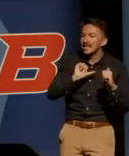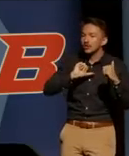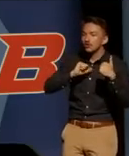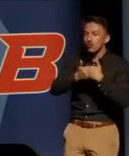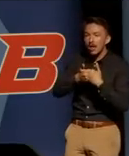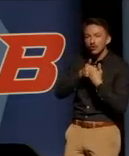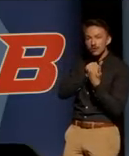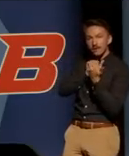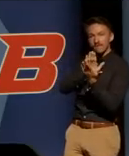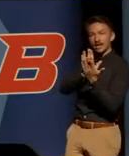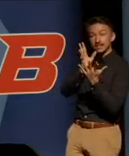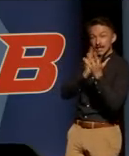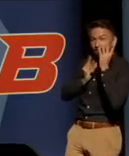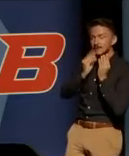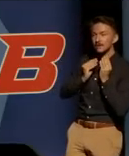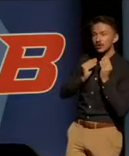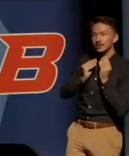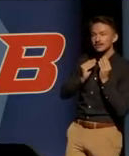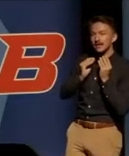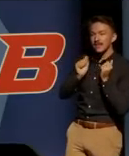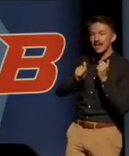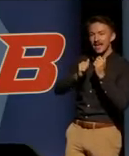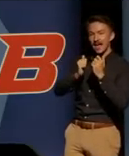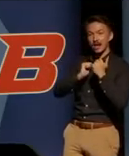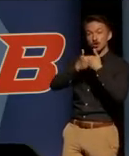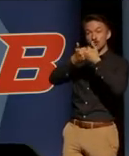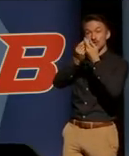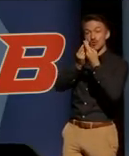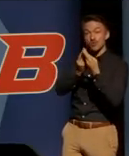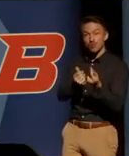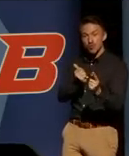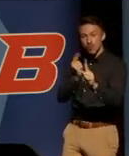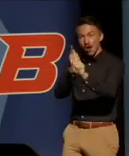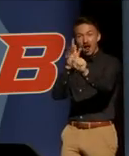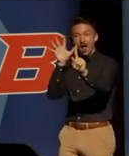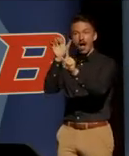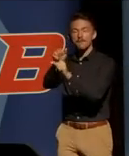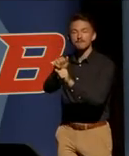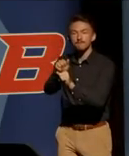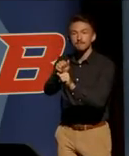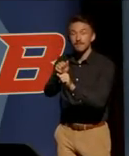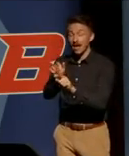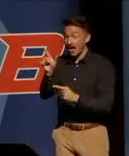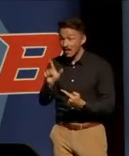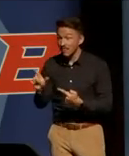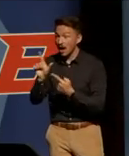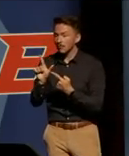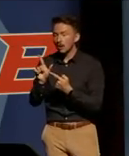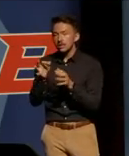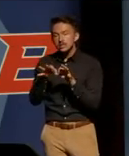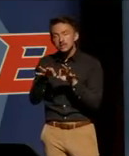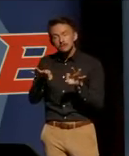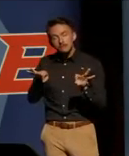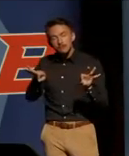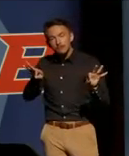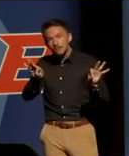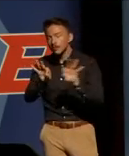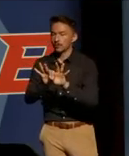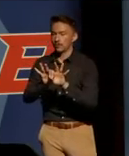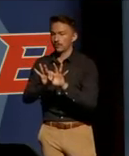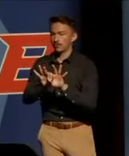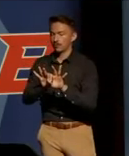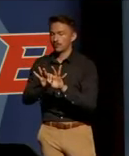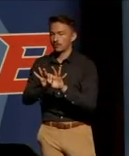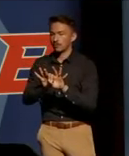face in achieving their dreams. And our library is a critical part of that. We are always reaching out to do that work